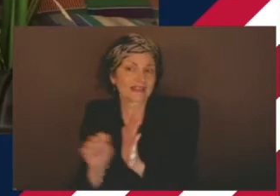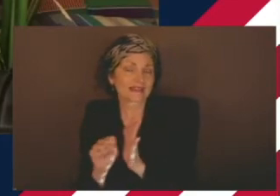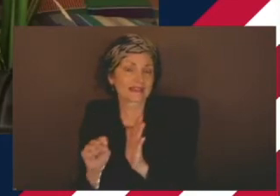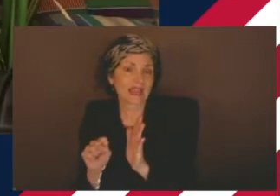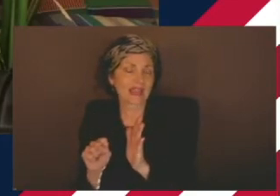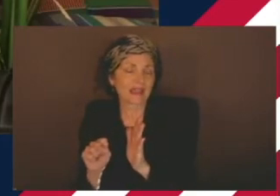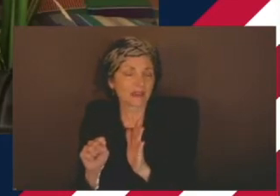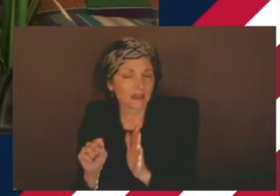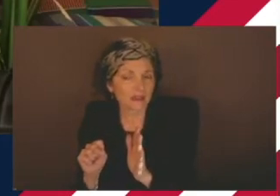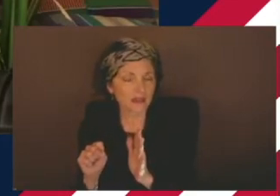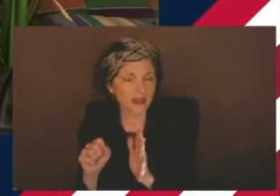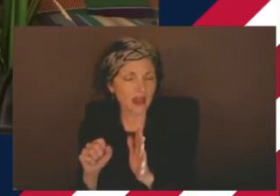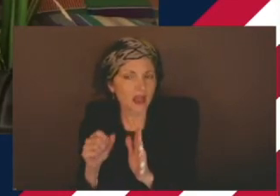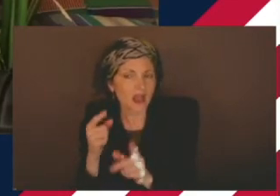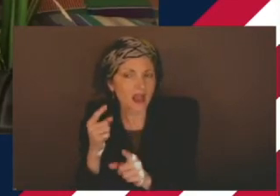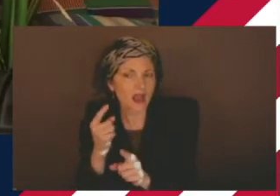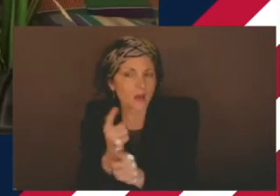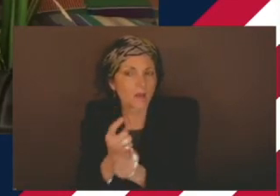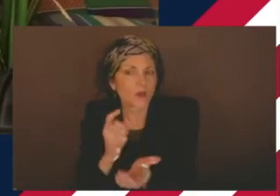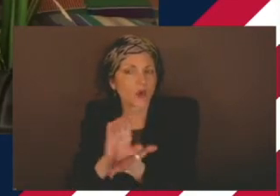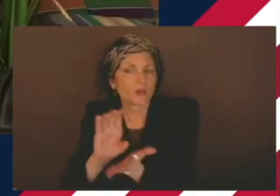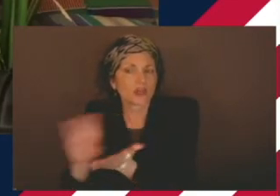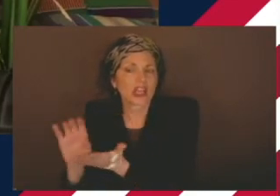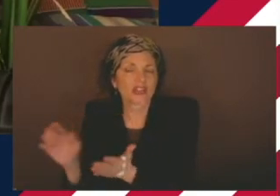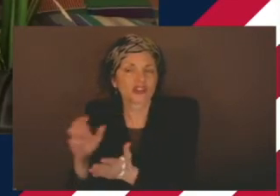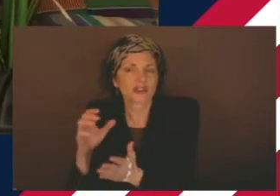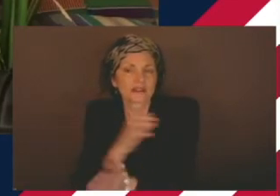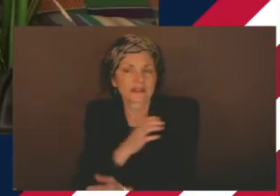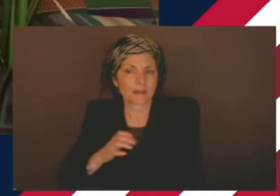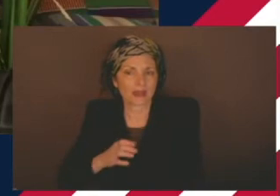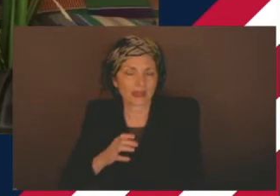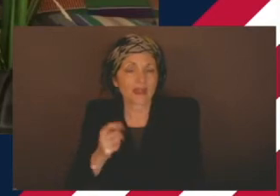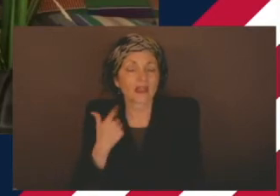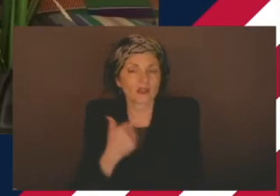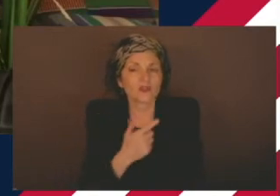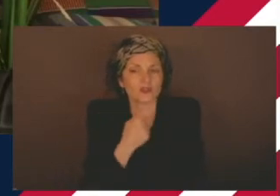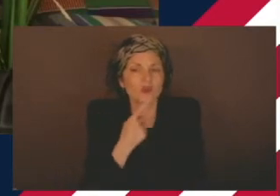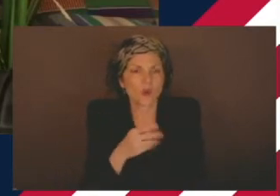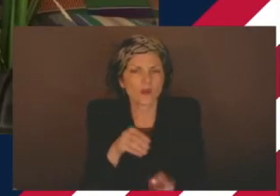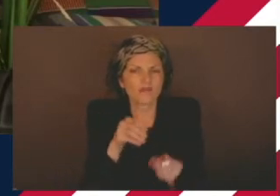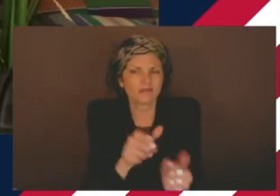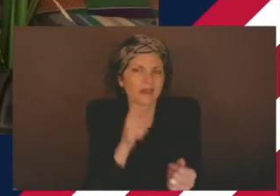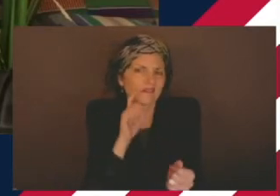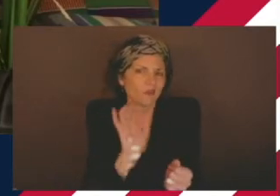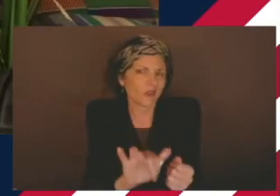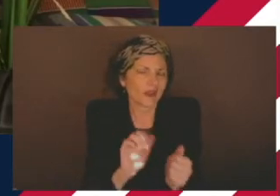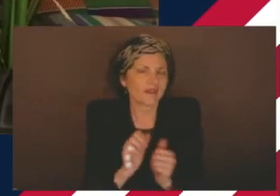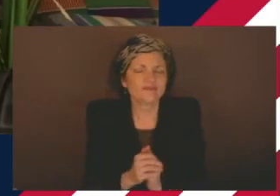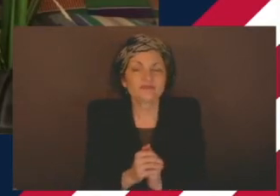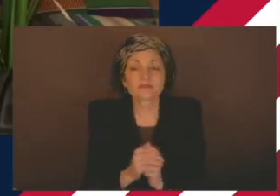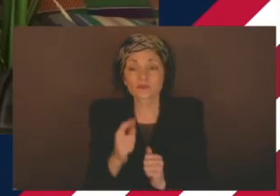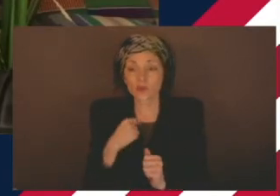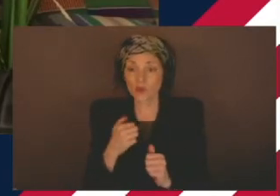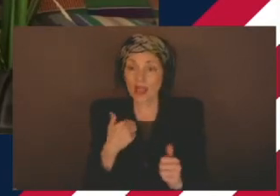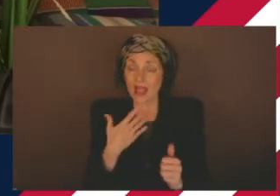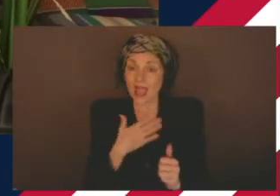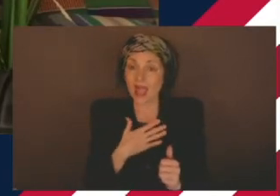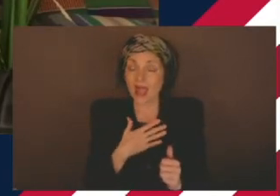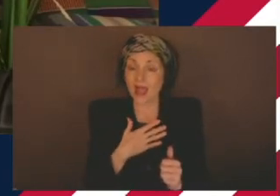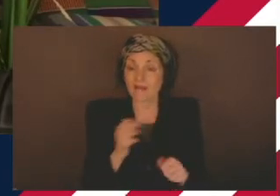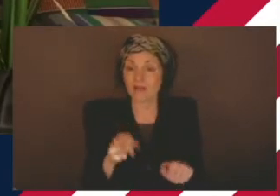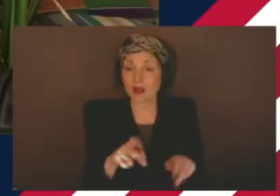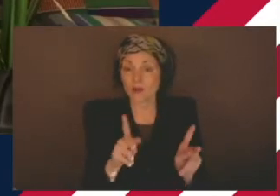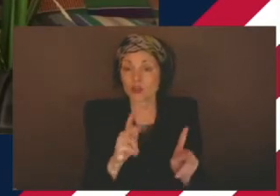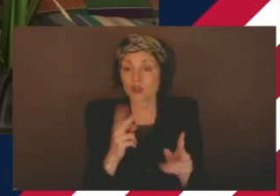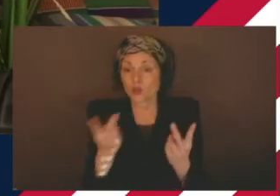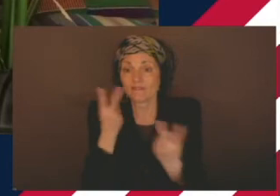Committee. And so we fund our international and diplomatic initiatives. And I have the privilege to visit many countries, including the